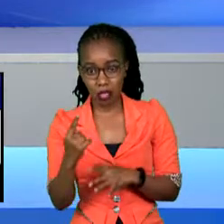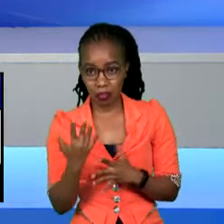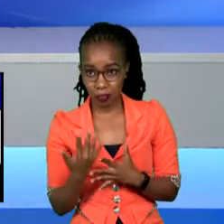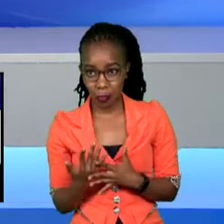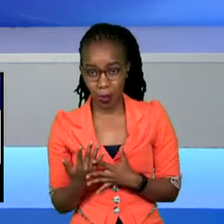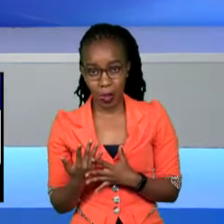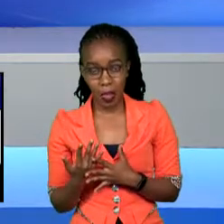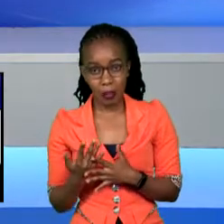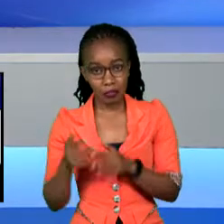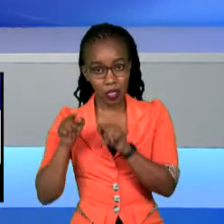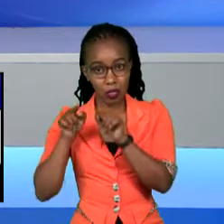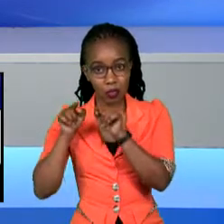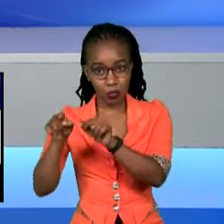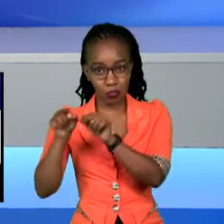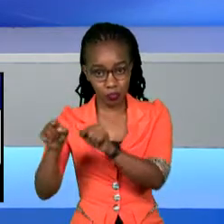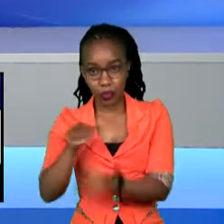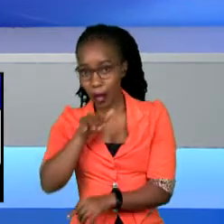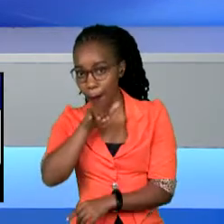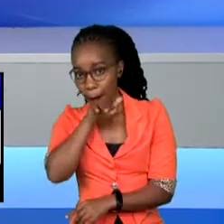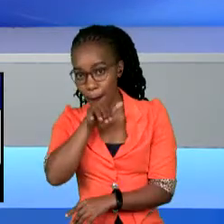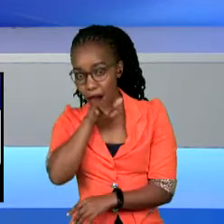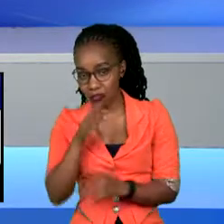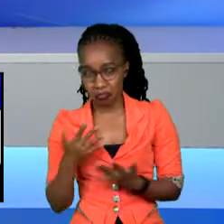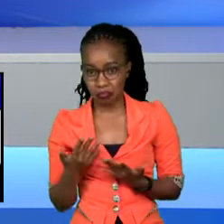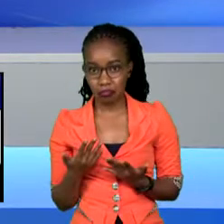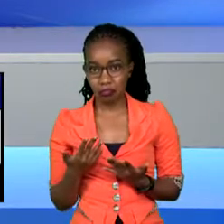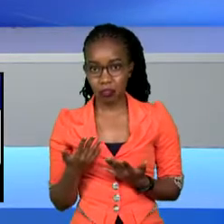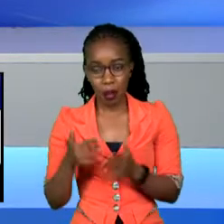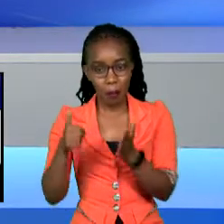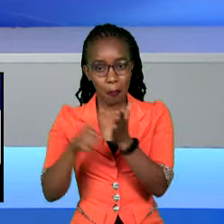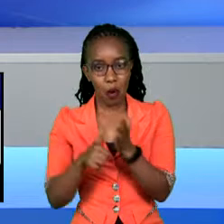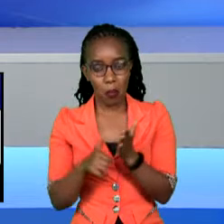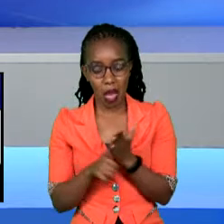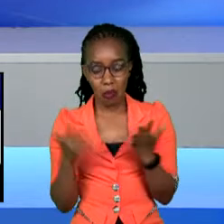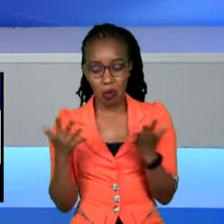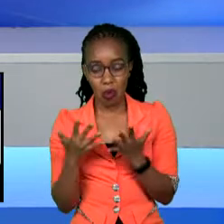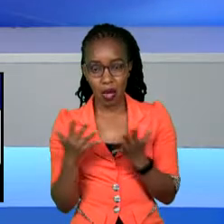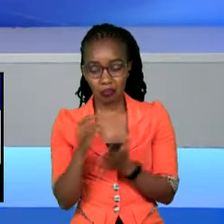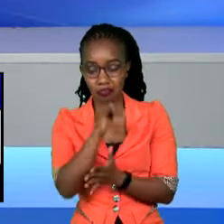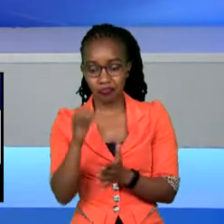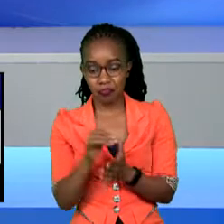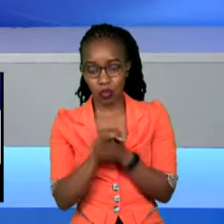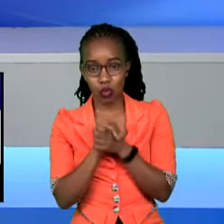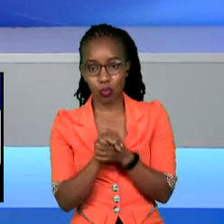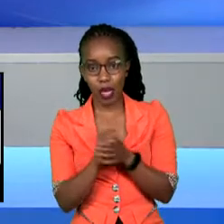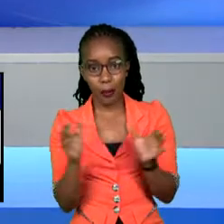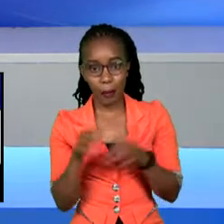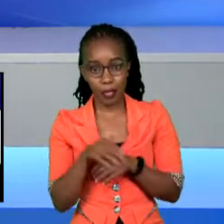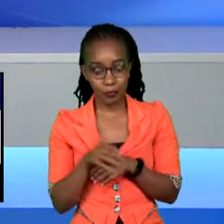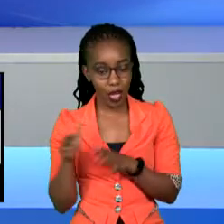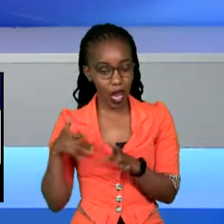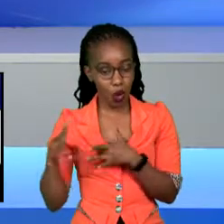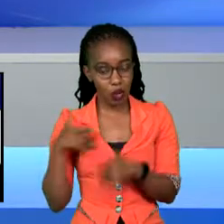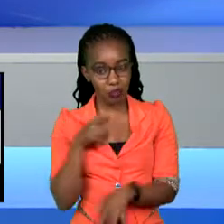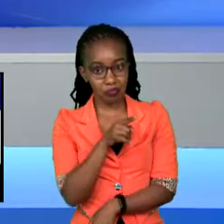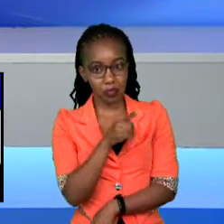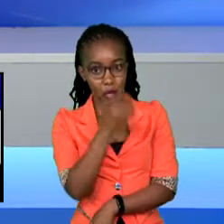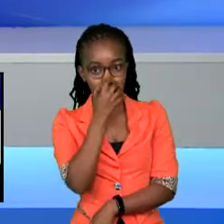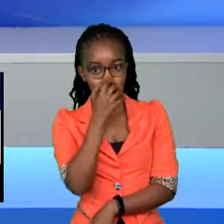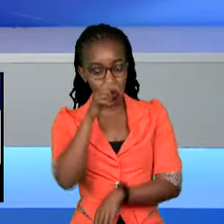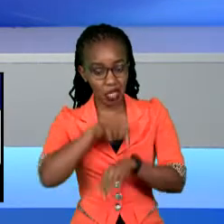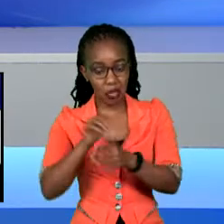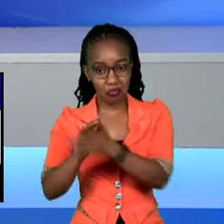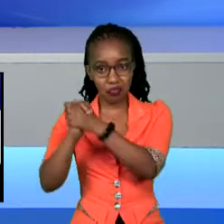he has accused ODM leader RAILA Odinga for the in-house disputes facing the Jubilee party. According to RUTO, since the